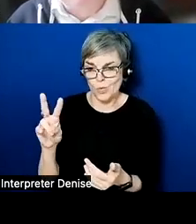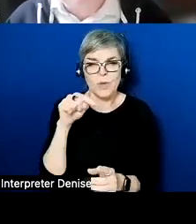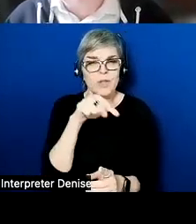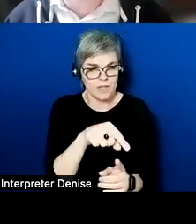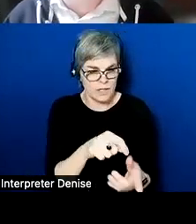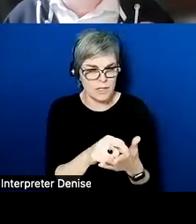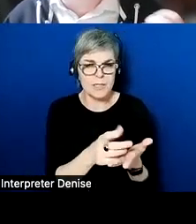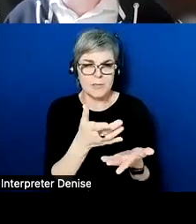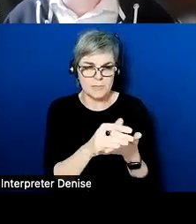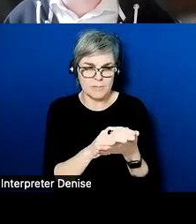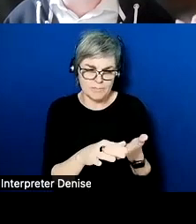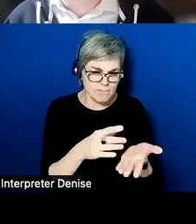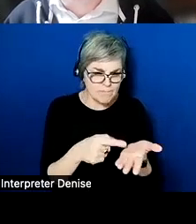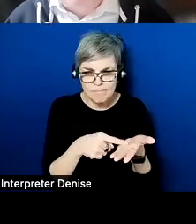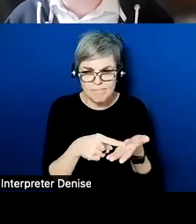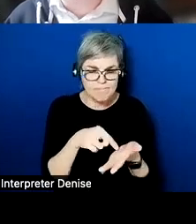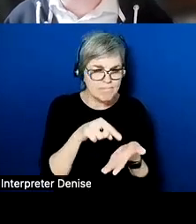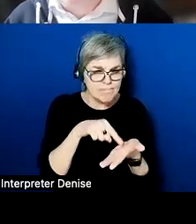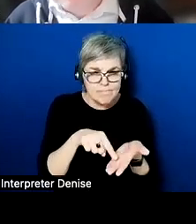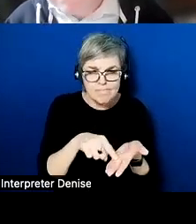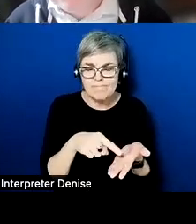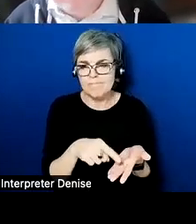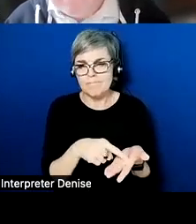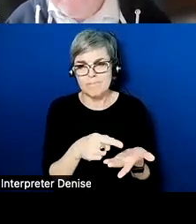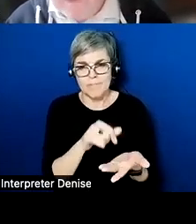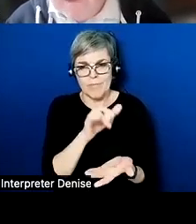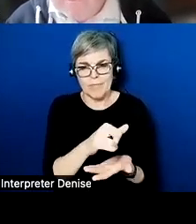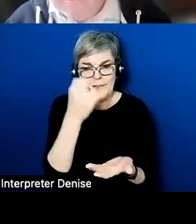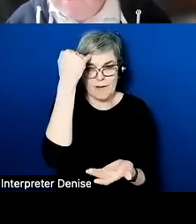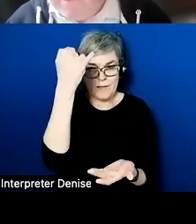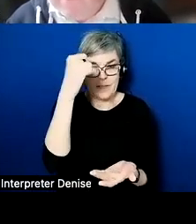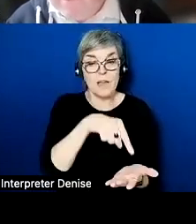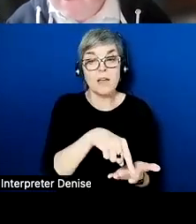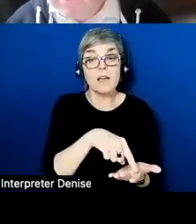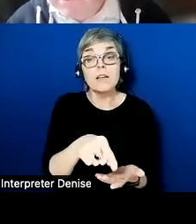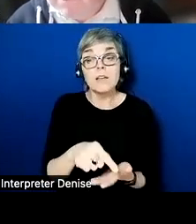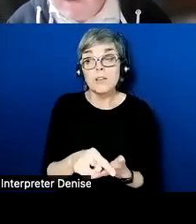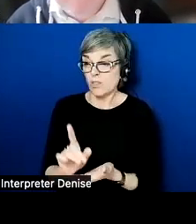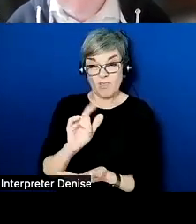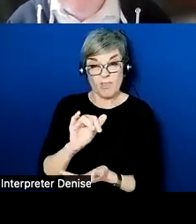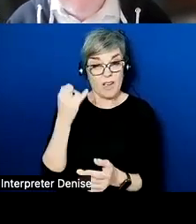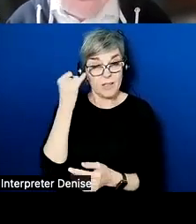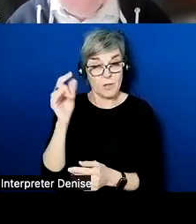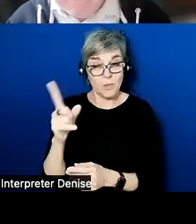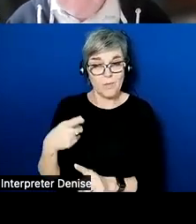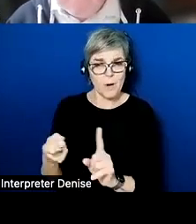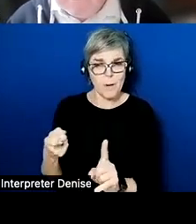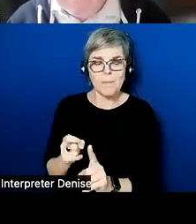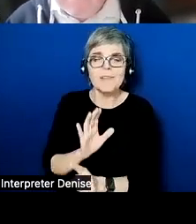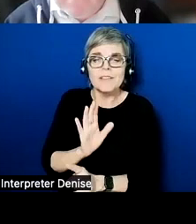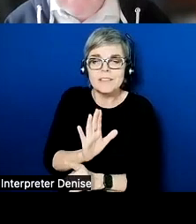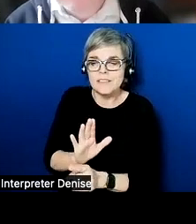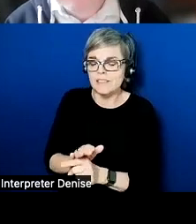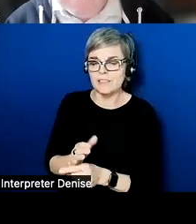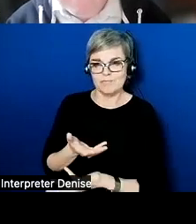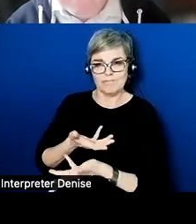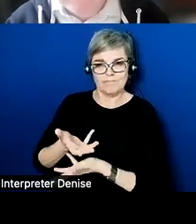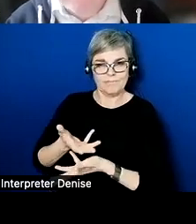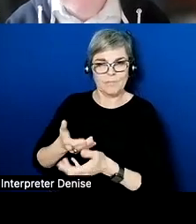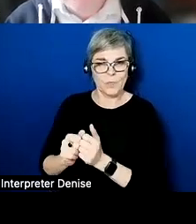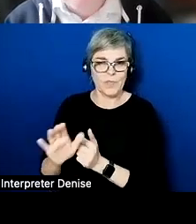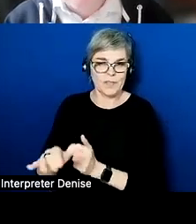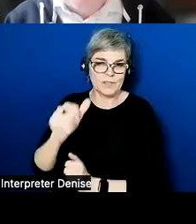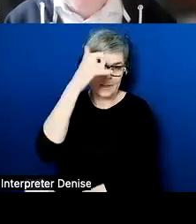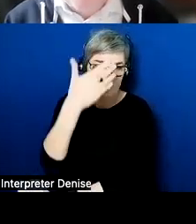idea because of his interactions with his son. And he could describe very eloquently how much he